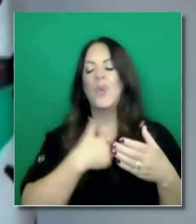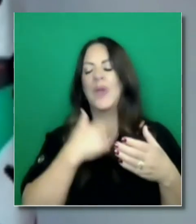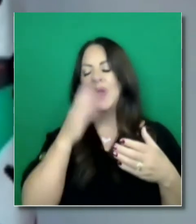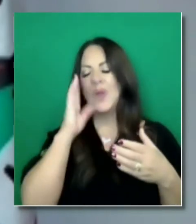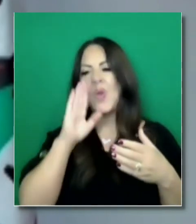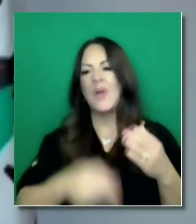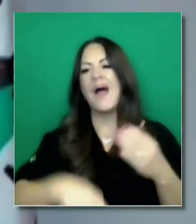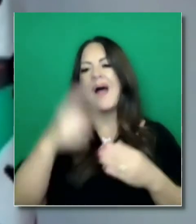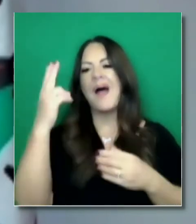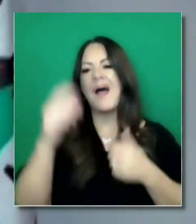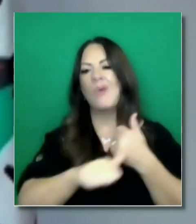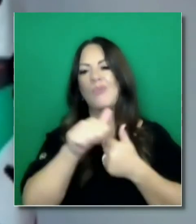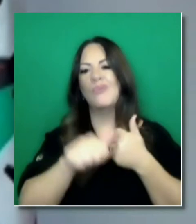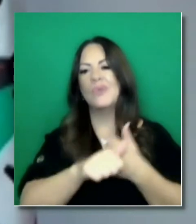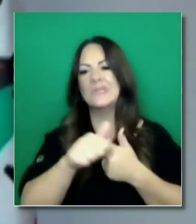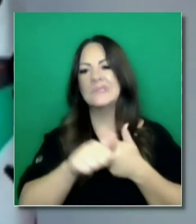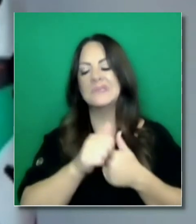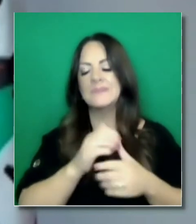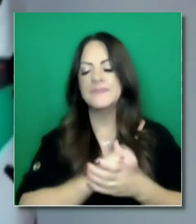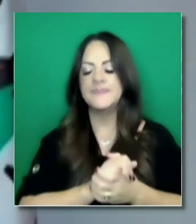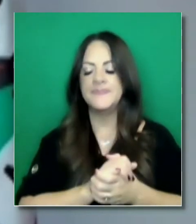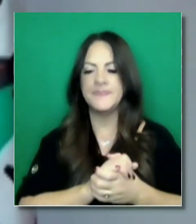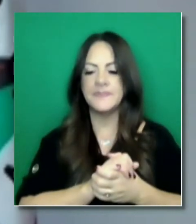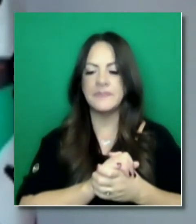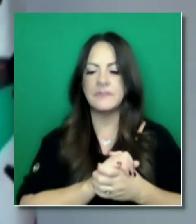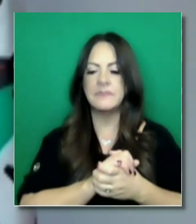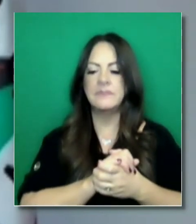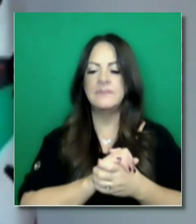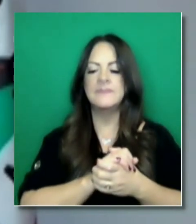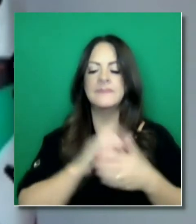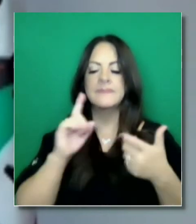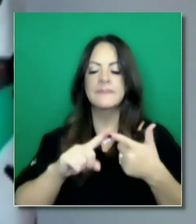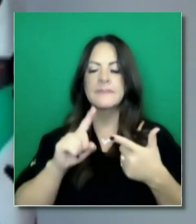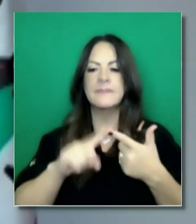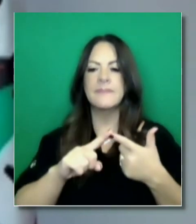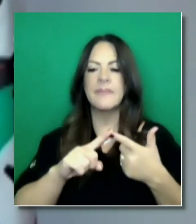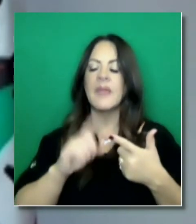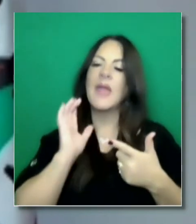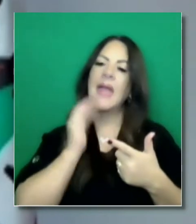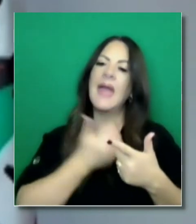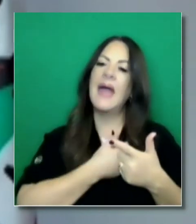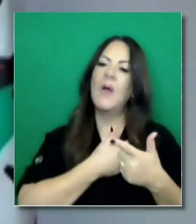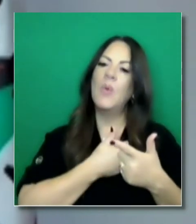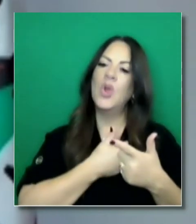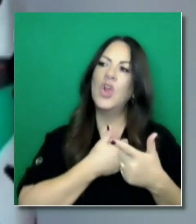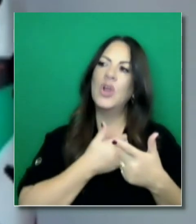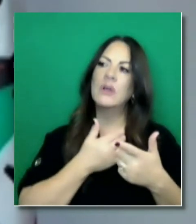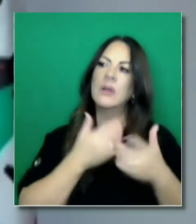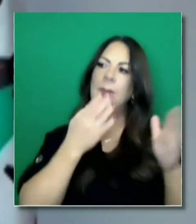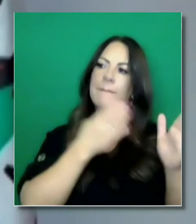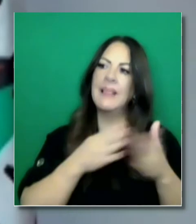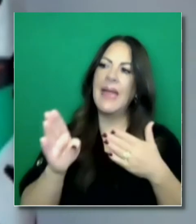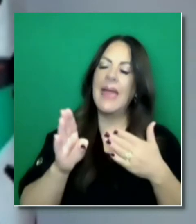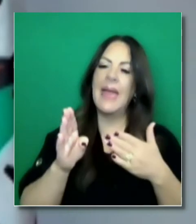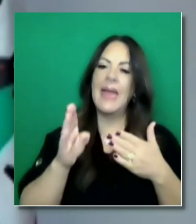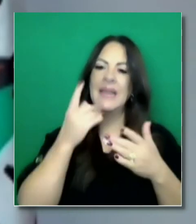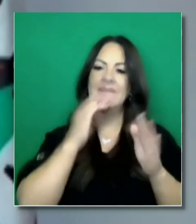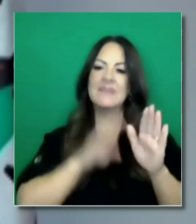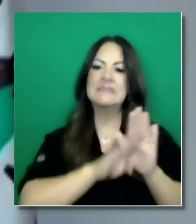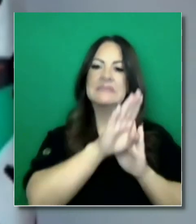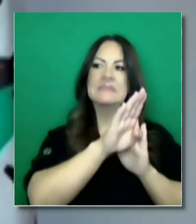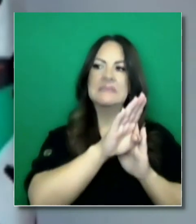communities. As it relates to our surge planning, Governor has it exactly right. We are less worried about the